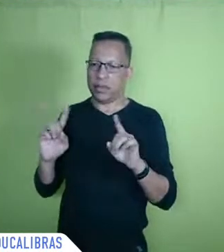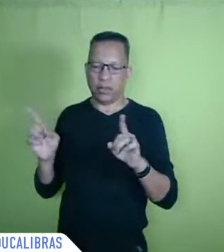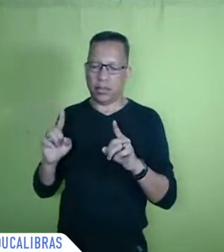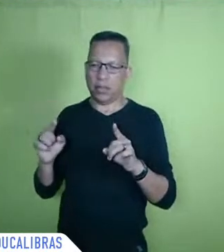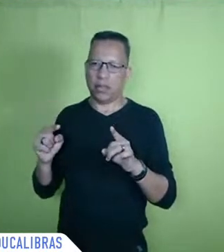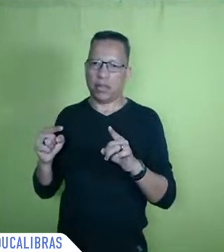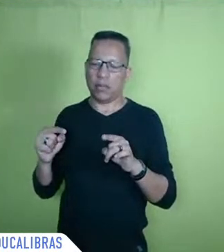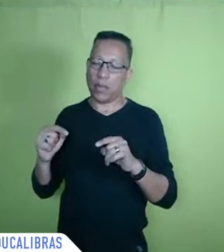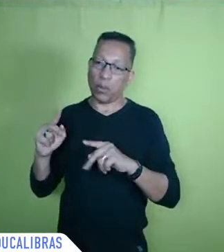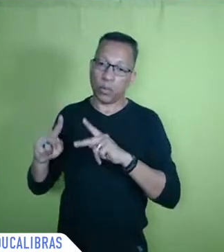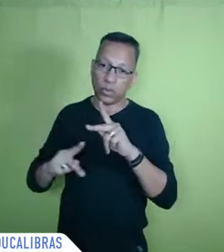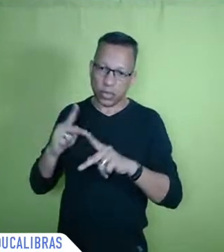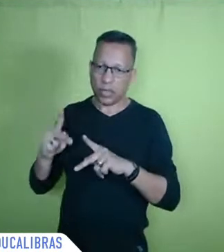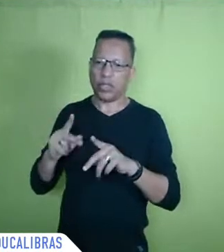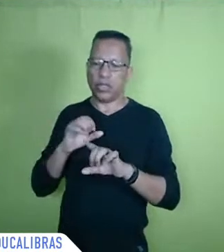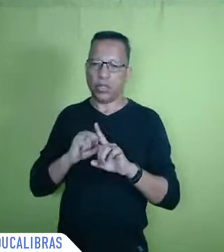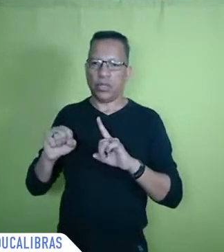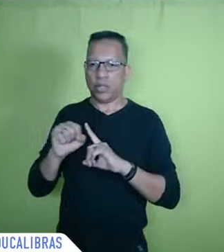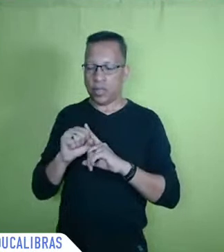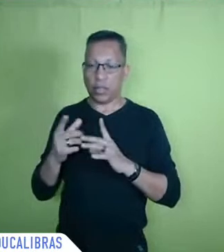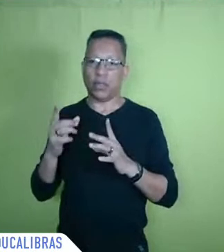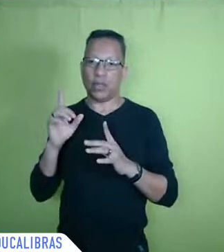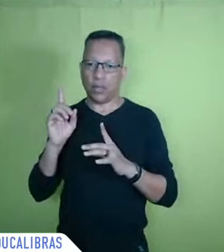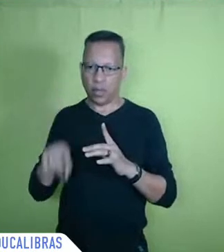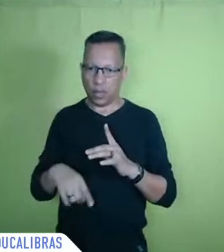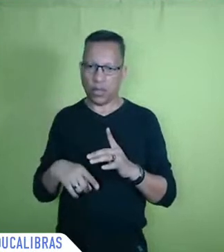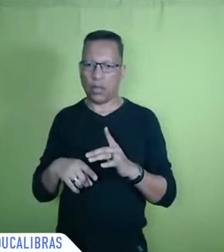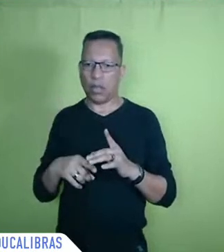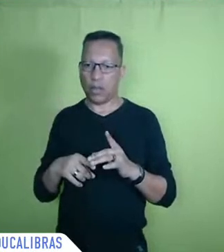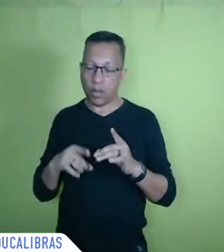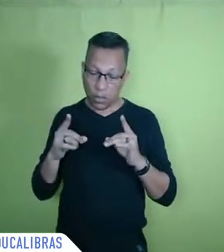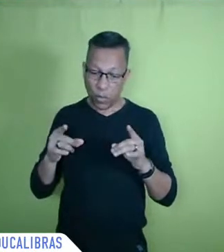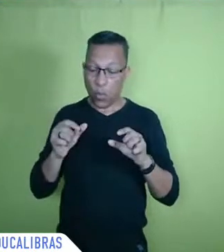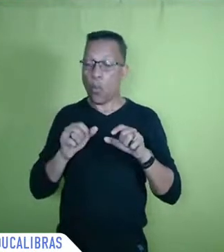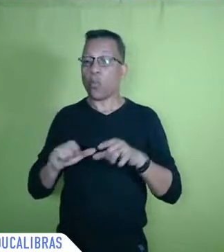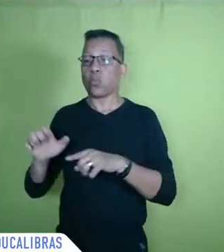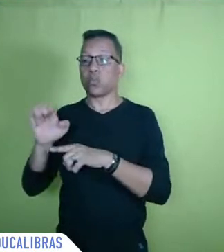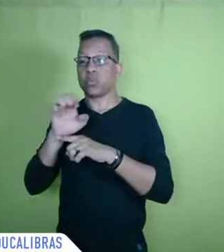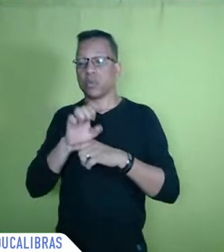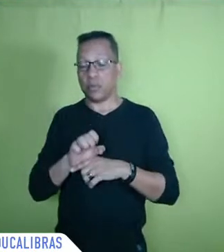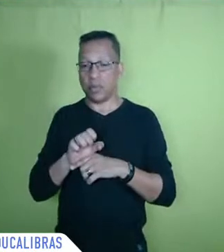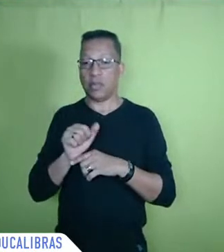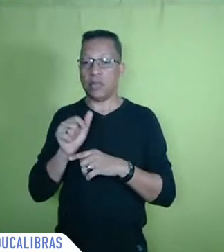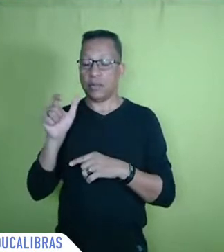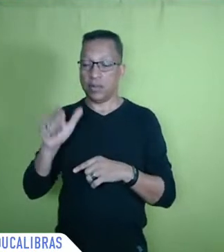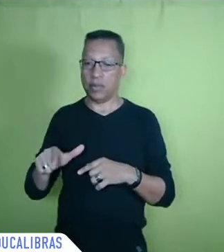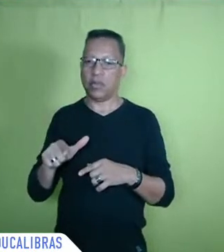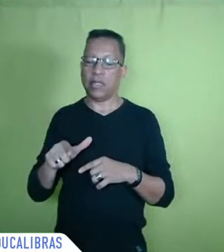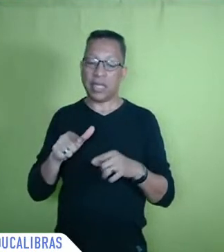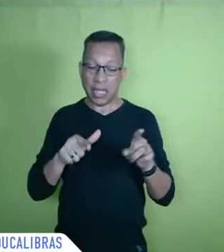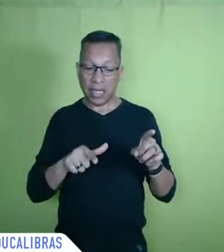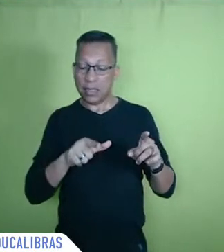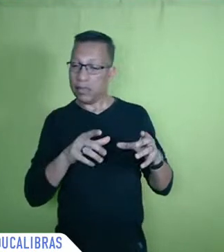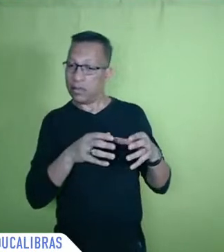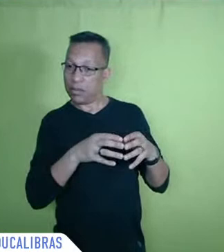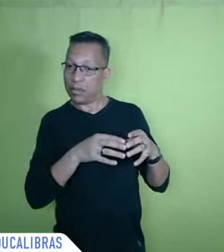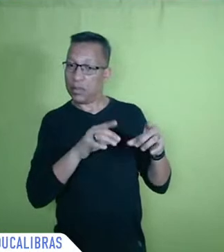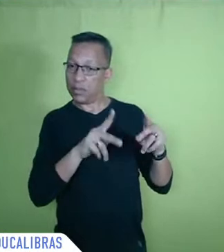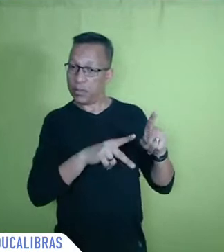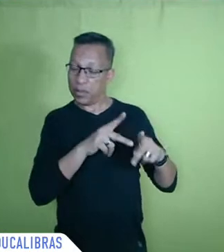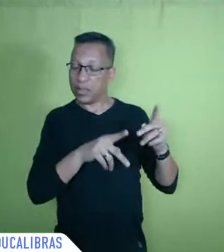poor. It is never in favor of those who need a social policy. It is in favor of those who are